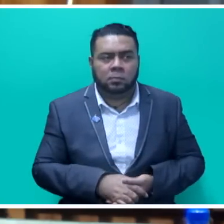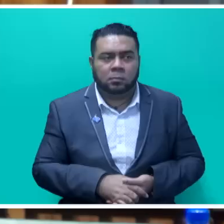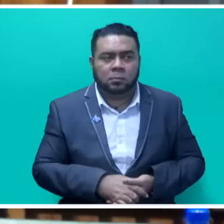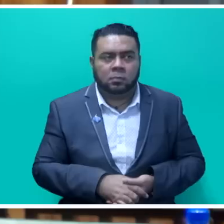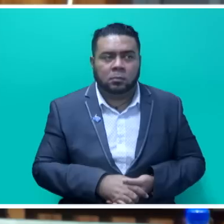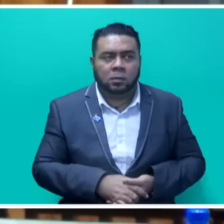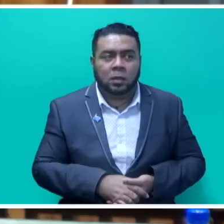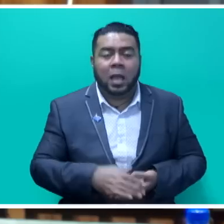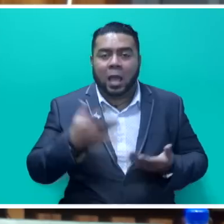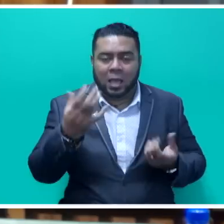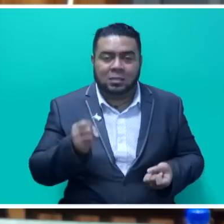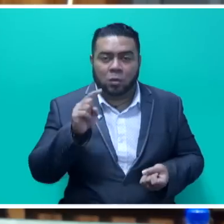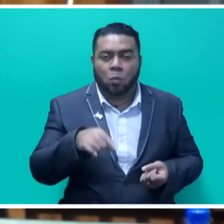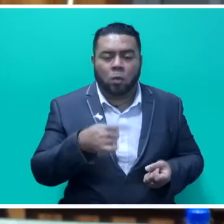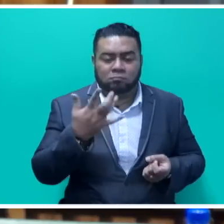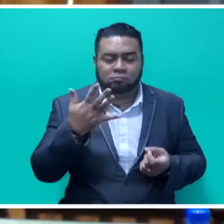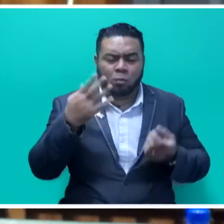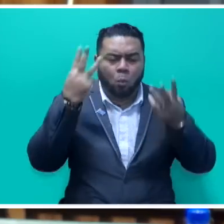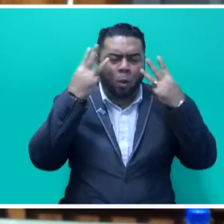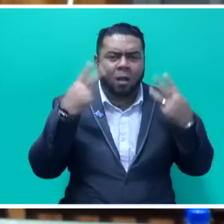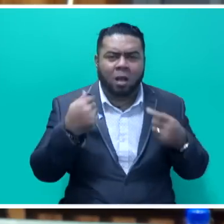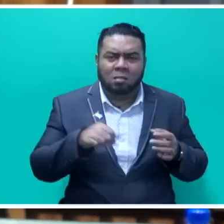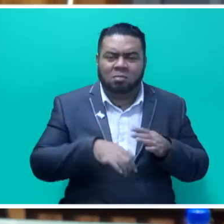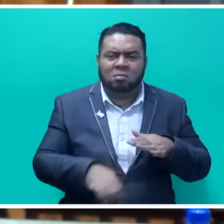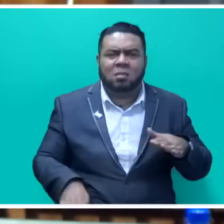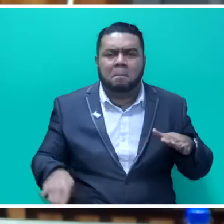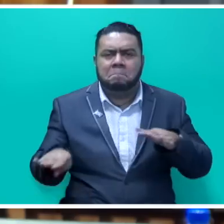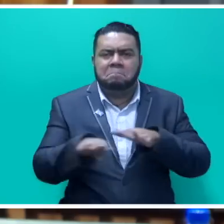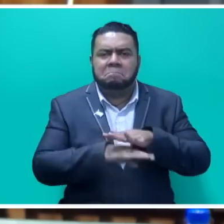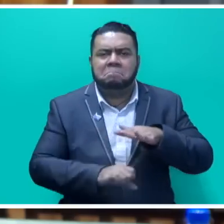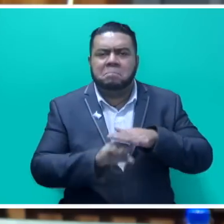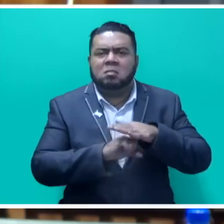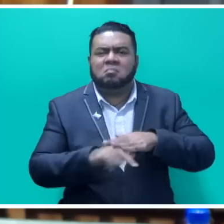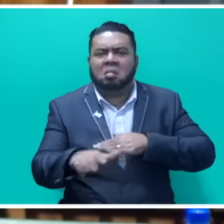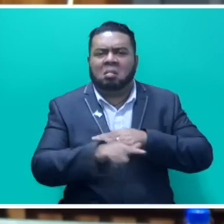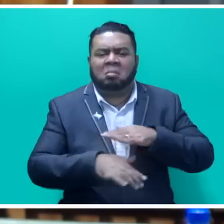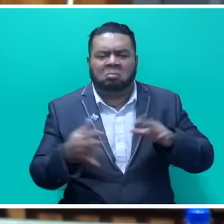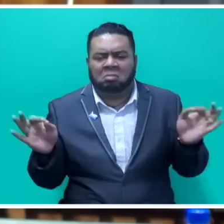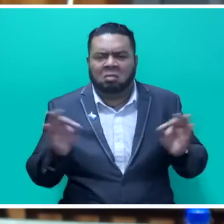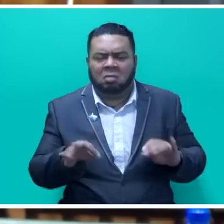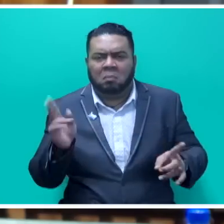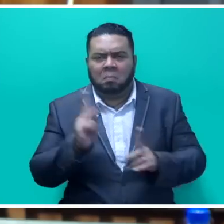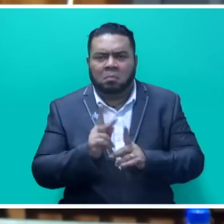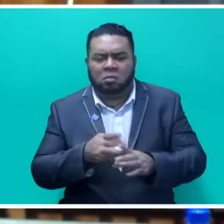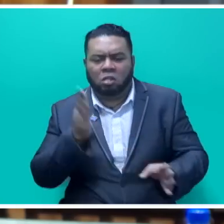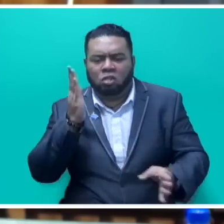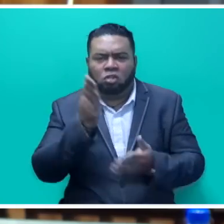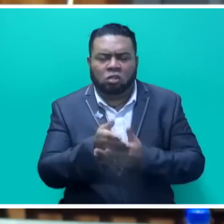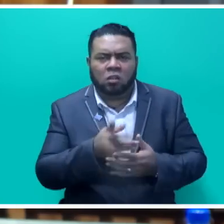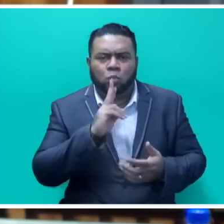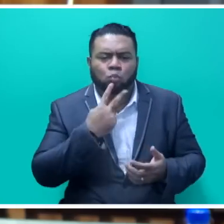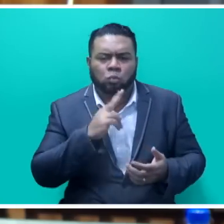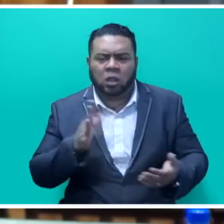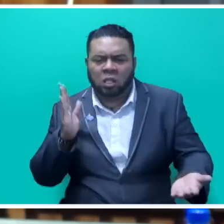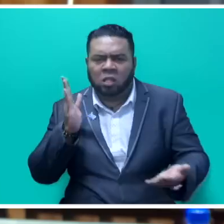the propensity to make wild and baseless accusations under the privilege accorded in this House.